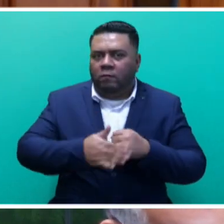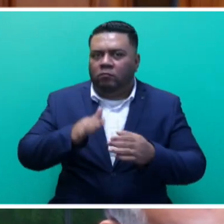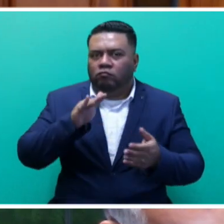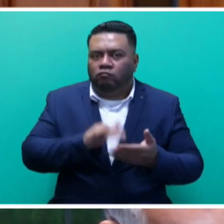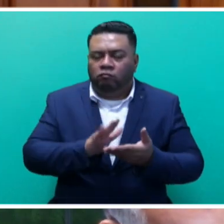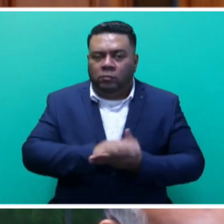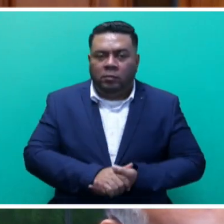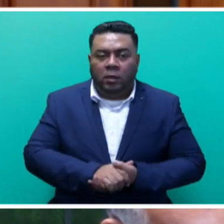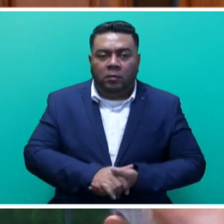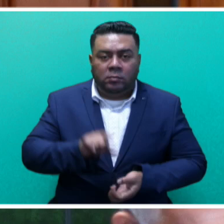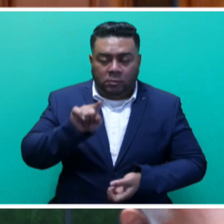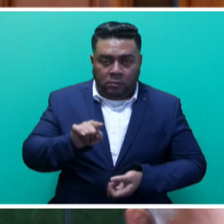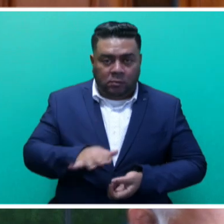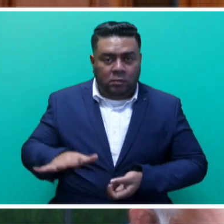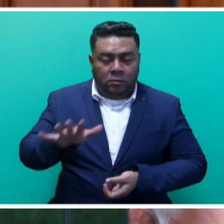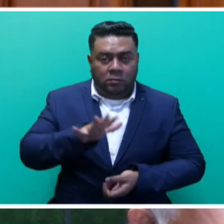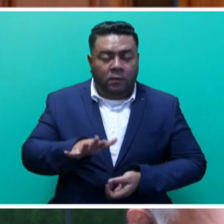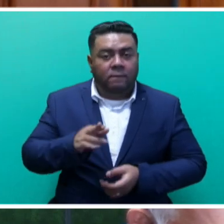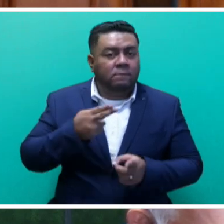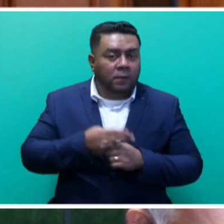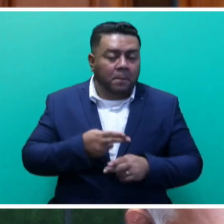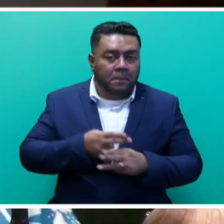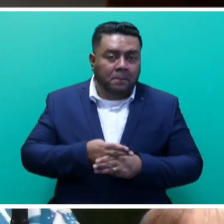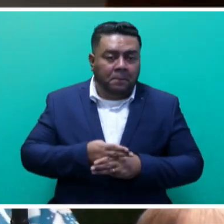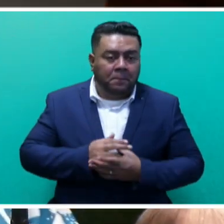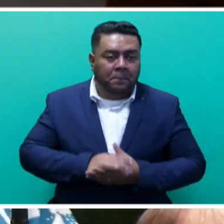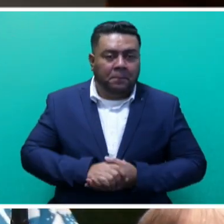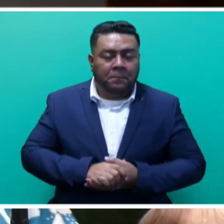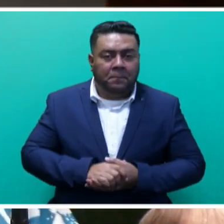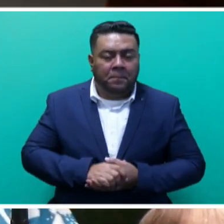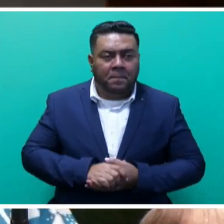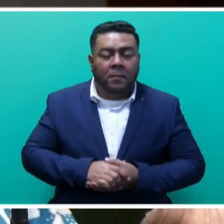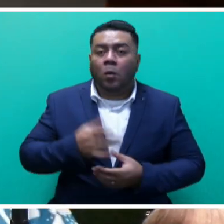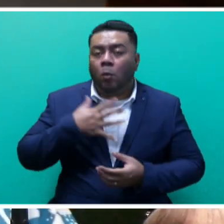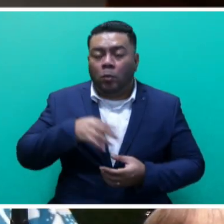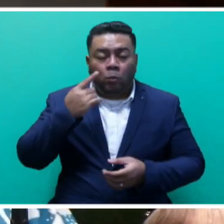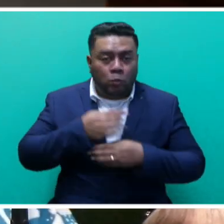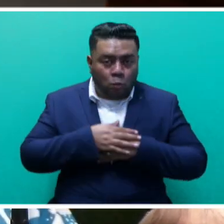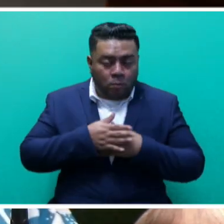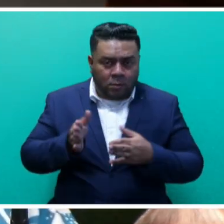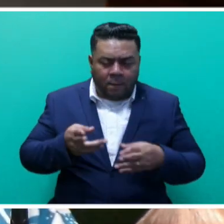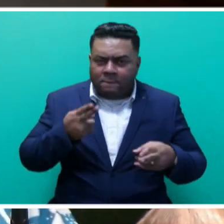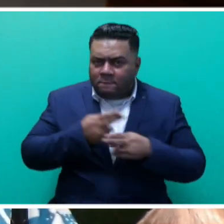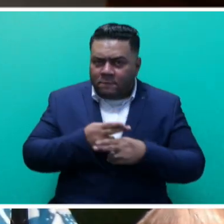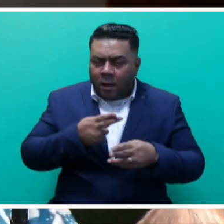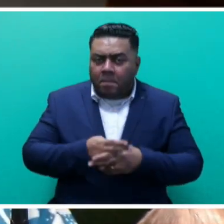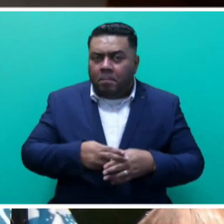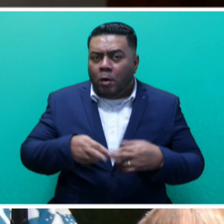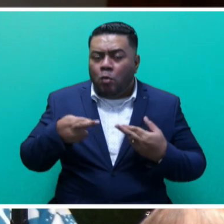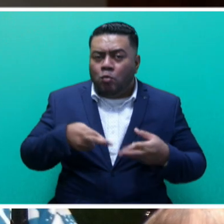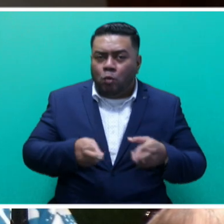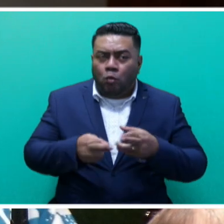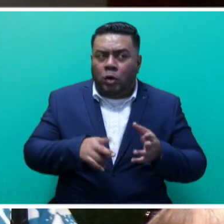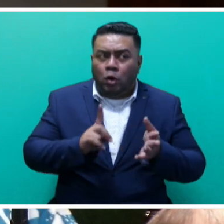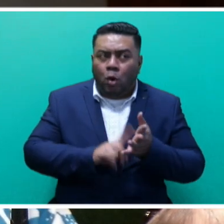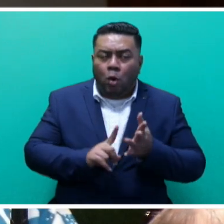these are areas that are farmed. You know, when we opened up farm road in Loboni,